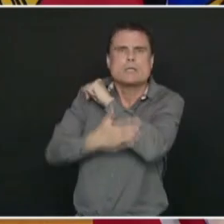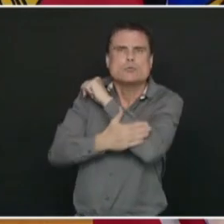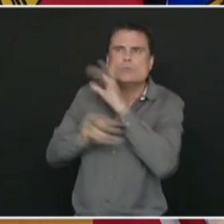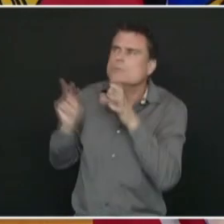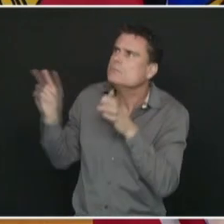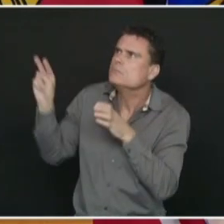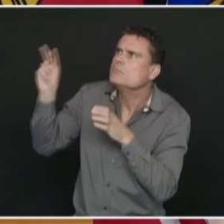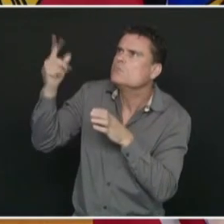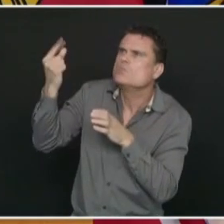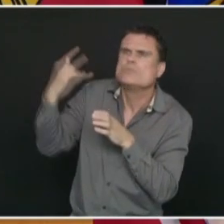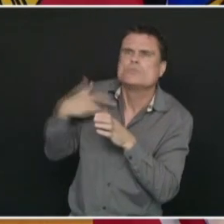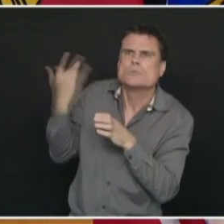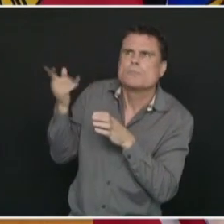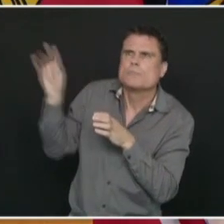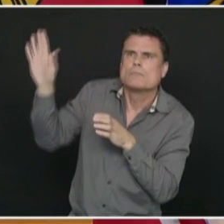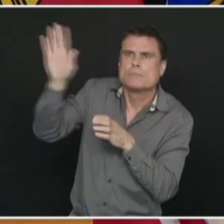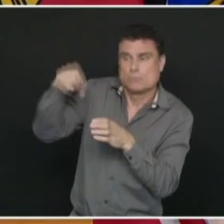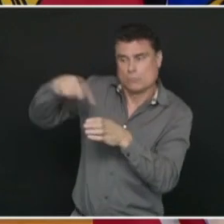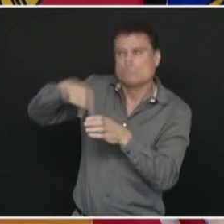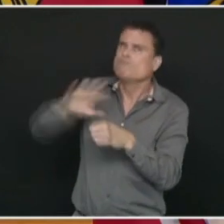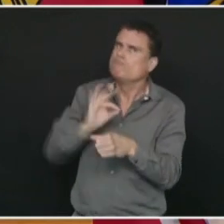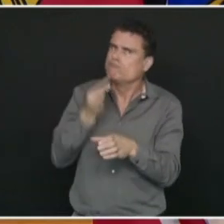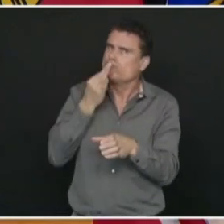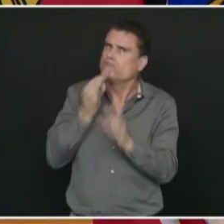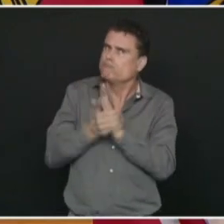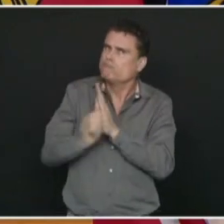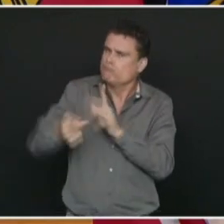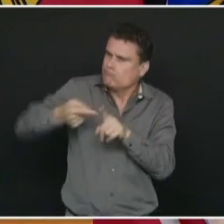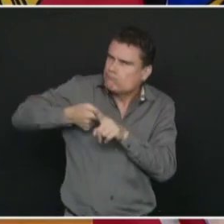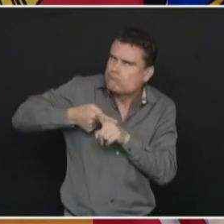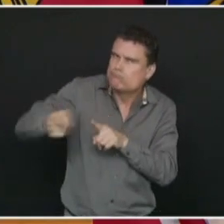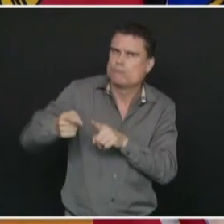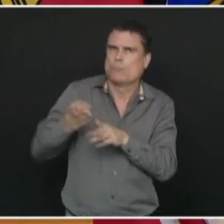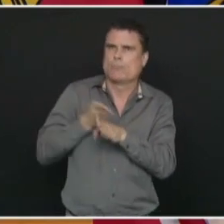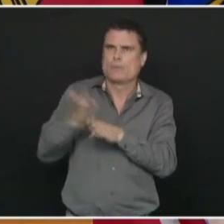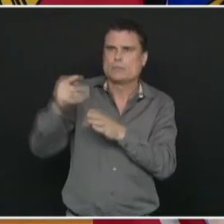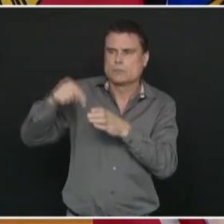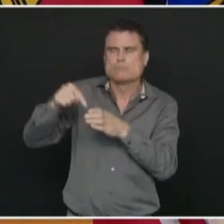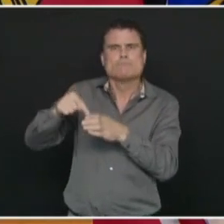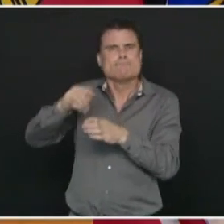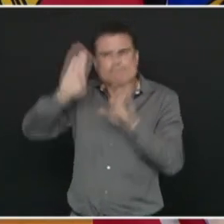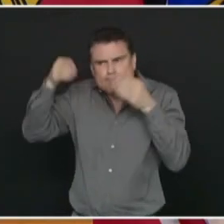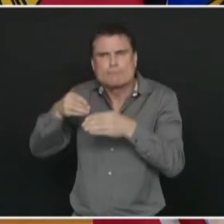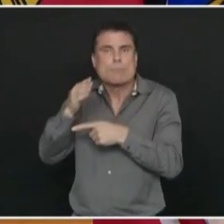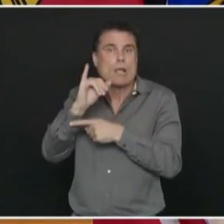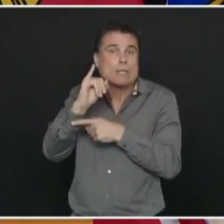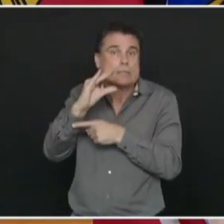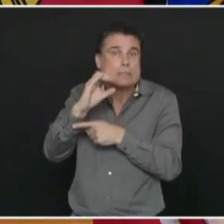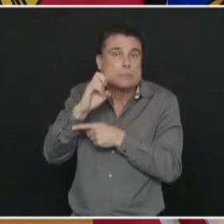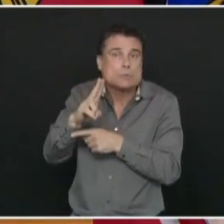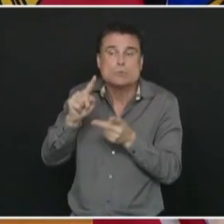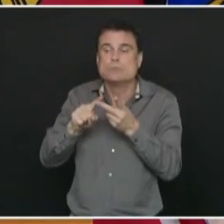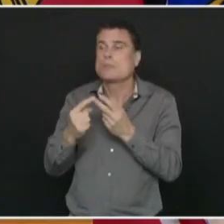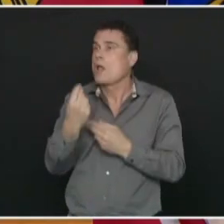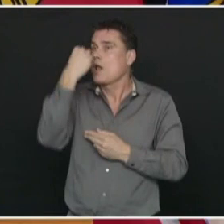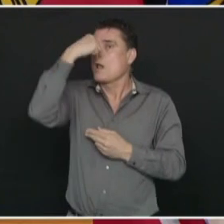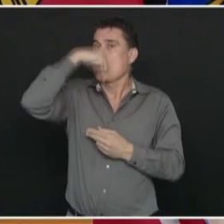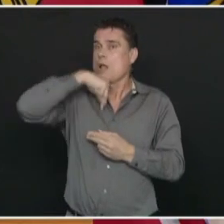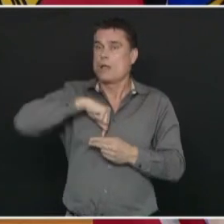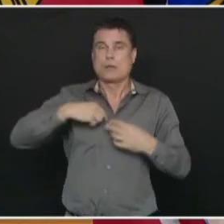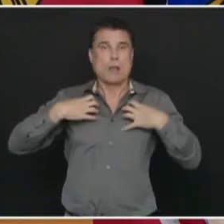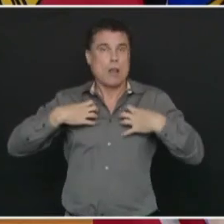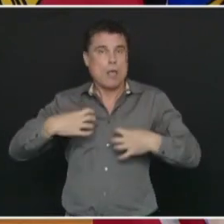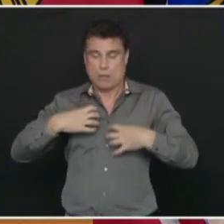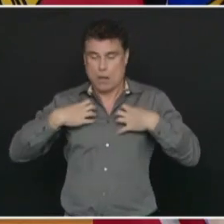to the public, but not all of them. And as we start to see warmer and warmer weather, people are still going out to these spaces.